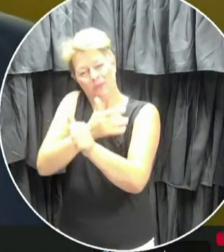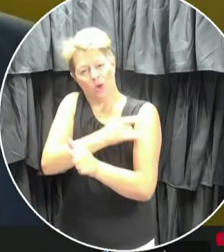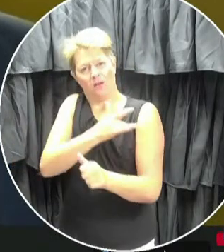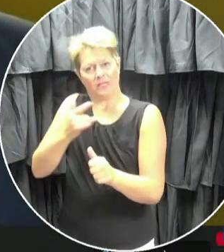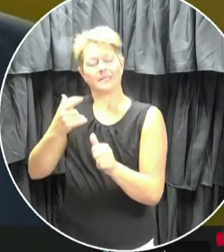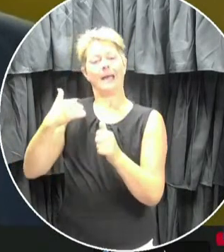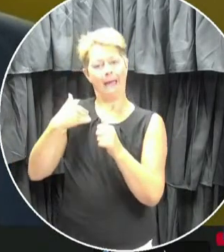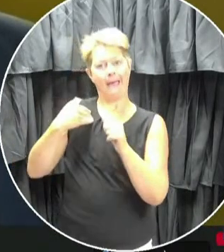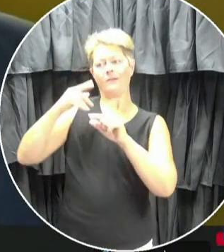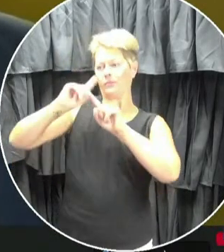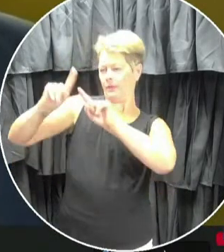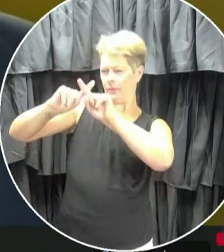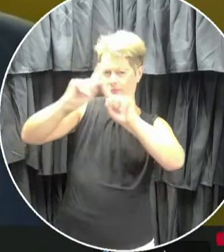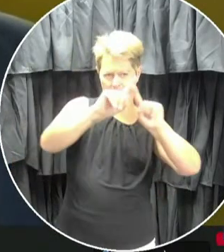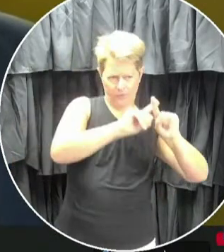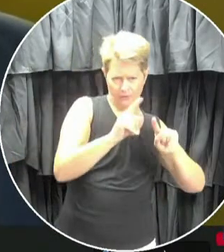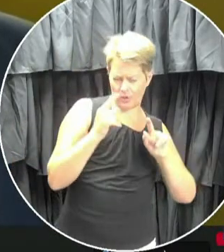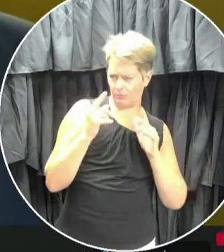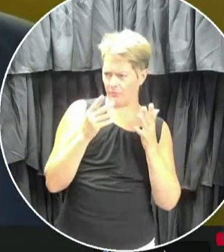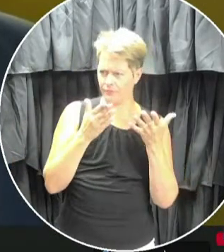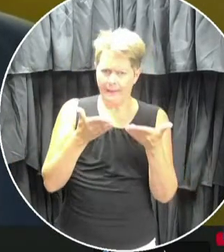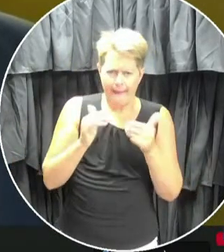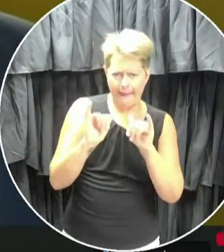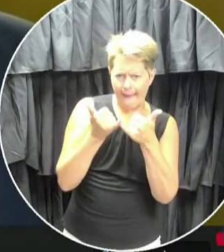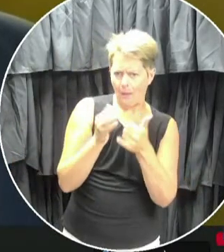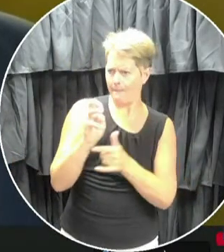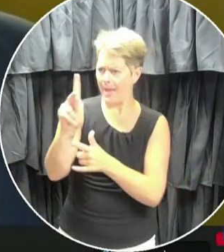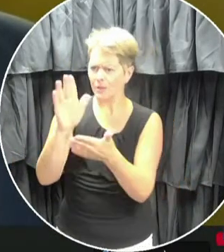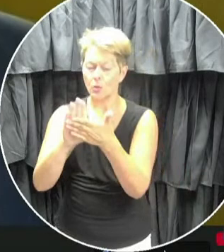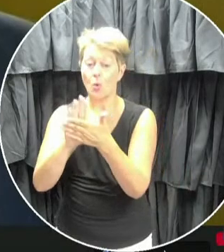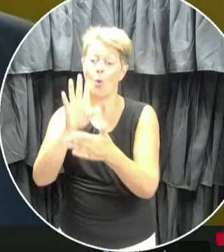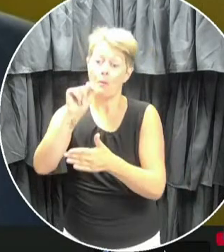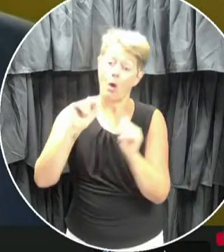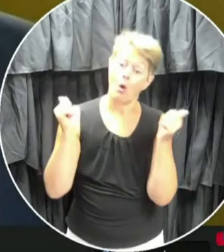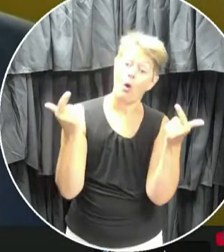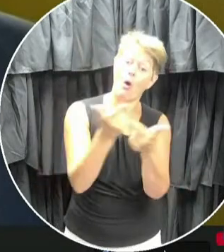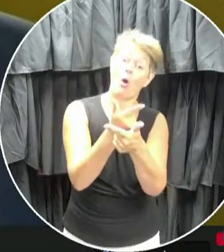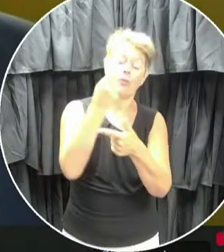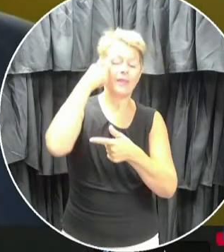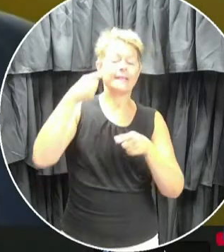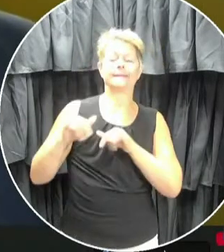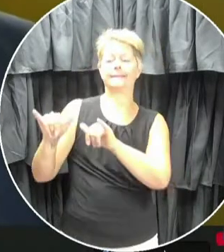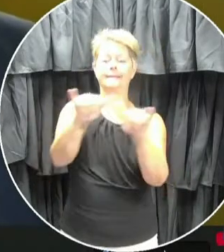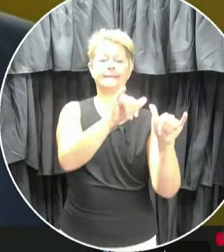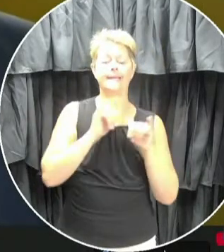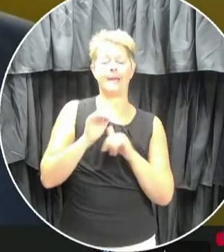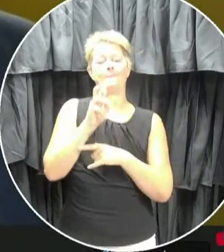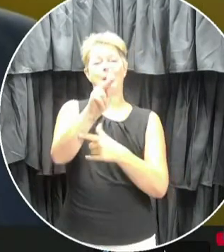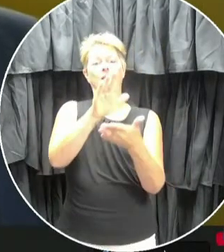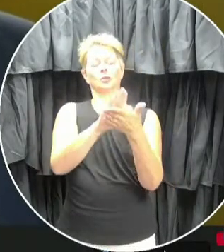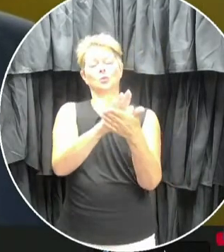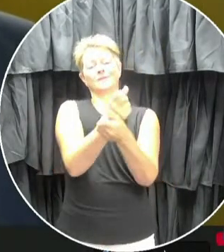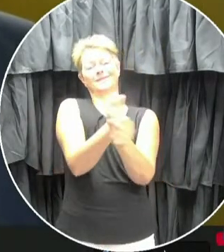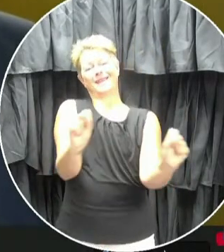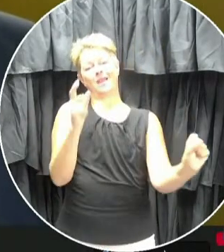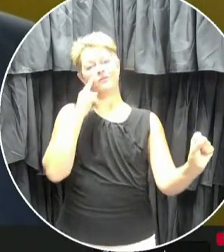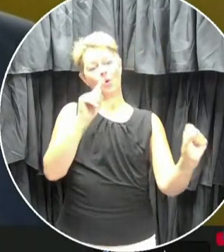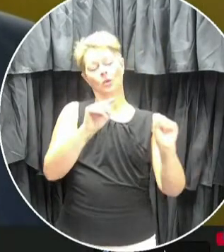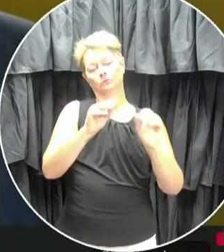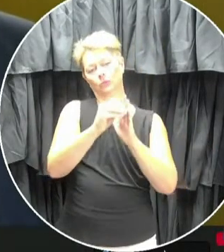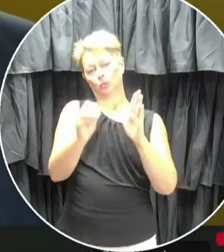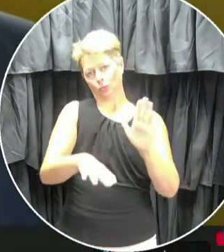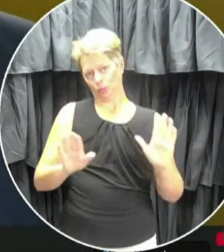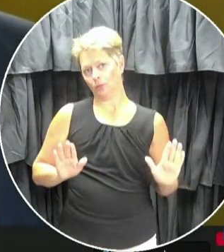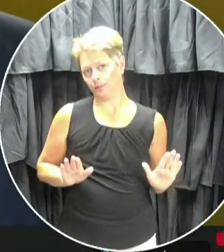we have in common is our absolute commitment to the provision of safe educational environment for teaching and learning. Being mindful of the social emotional